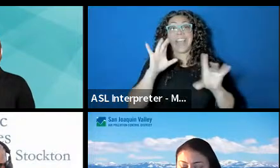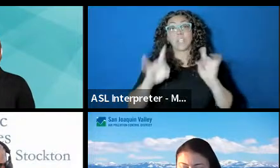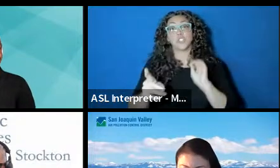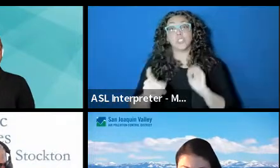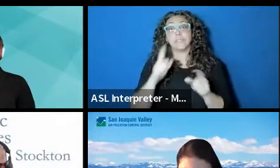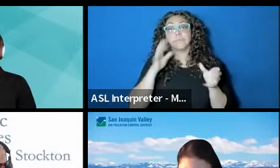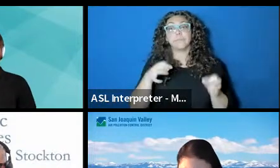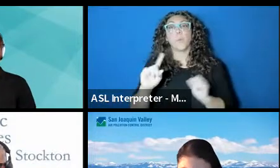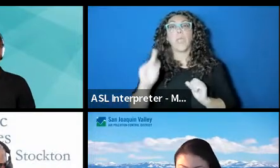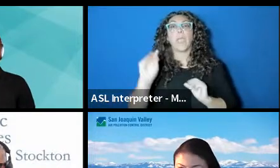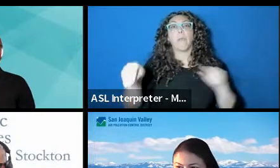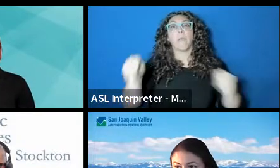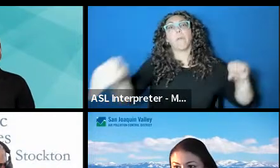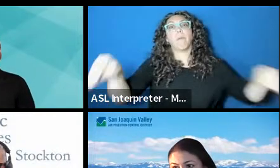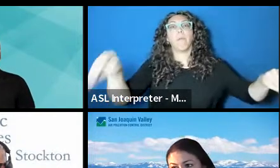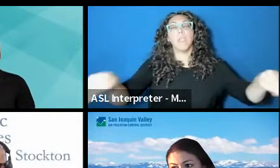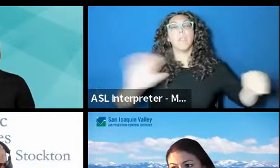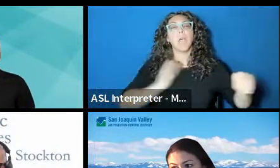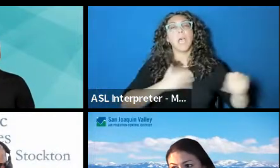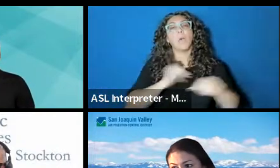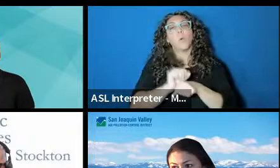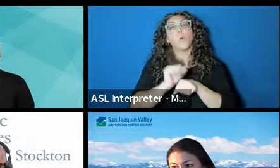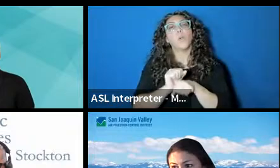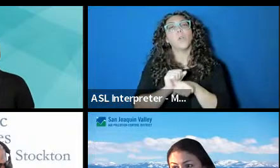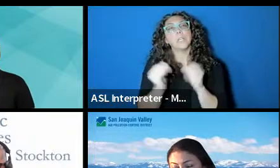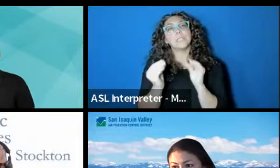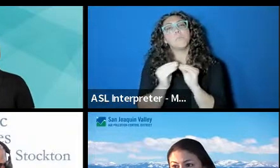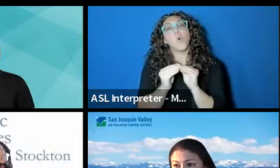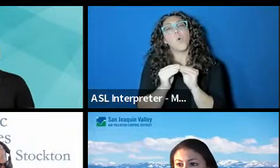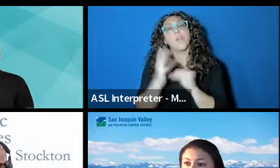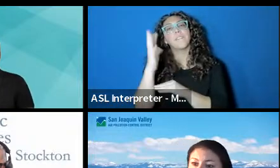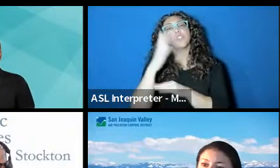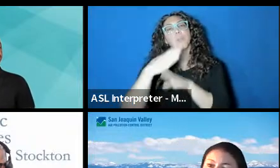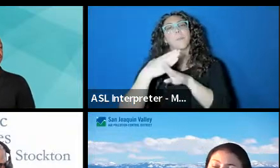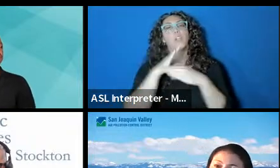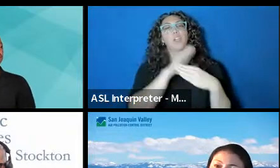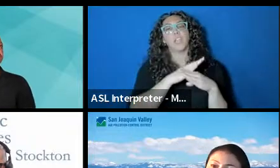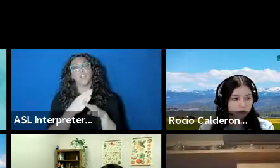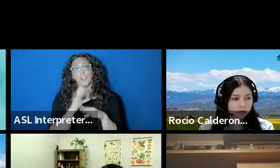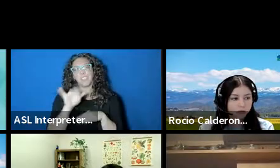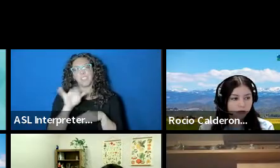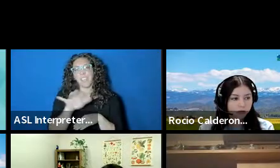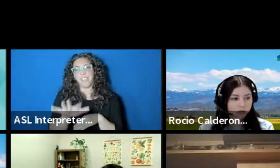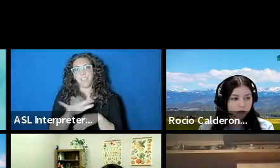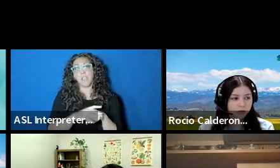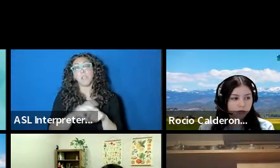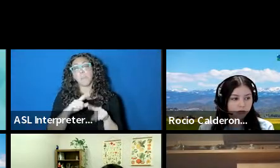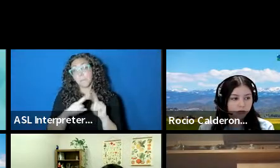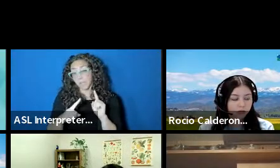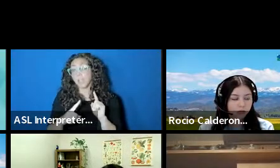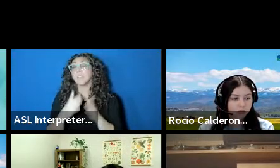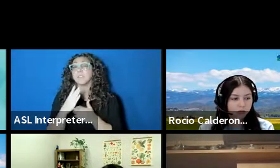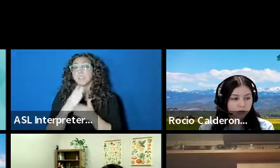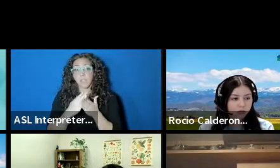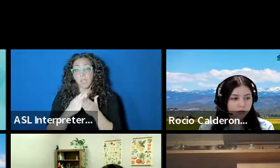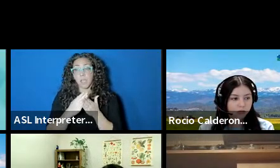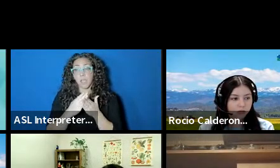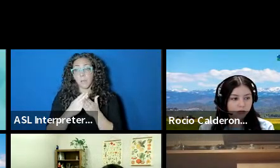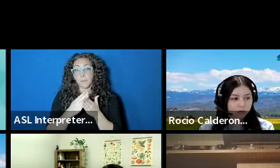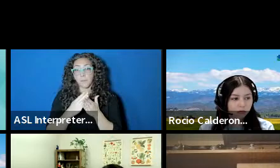our work is more so in the vegetated barrier scope, but there is also work we're doing in the